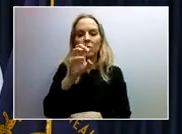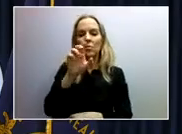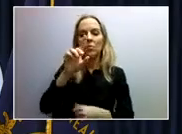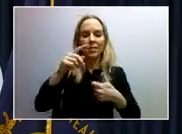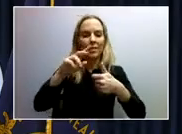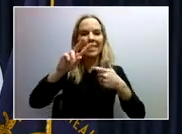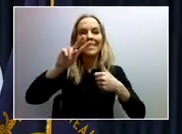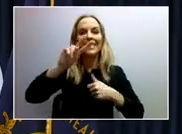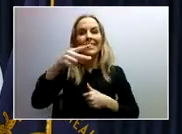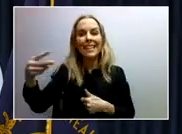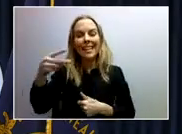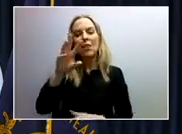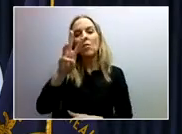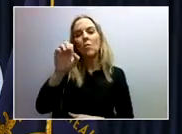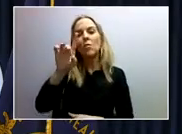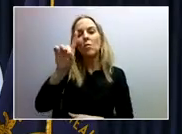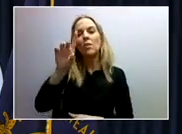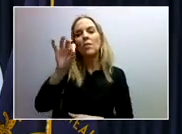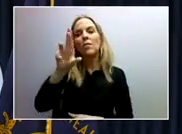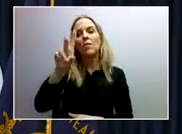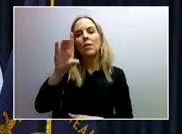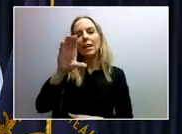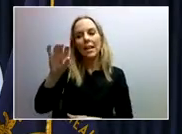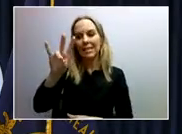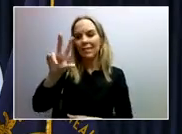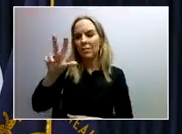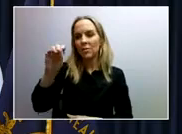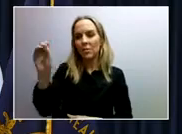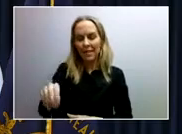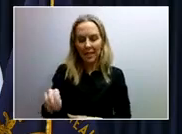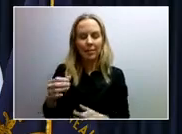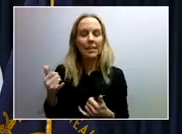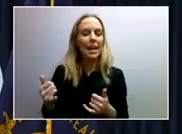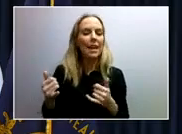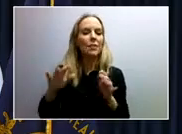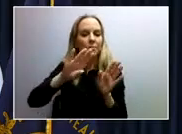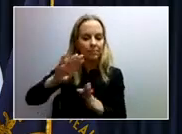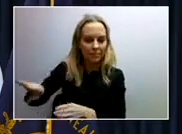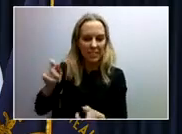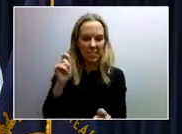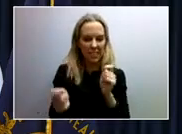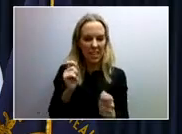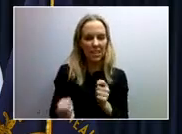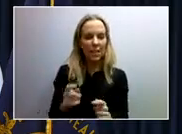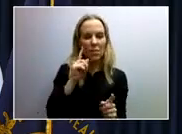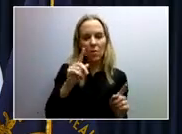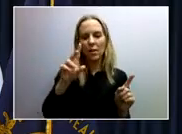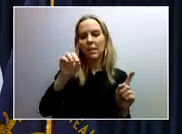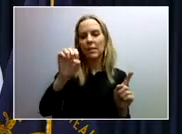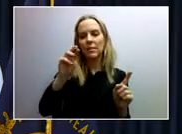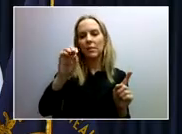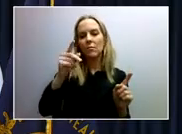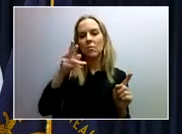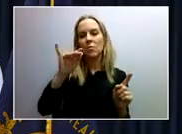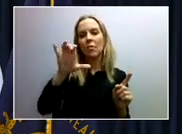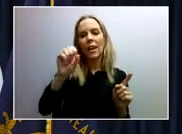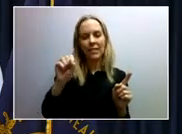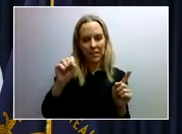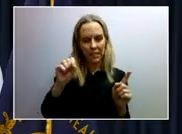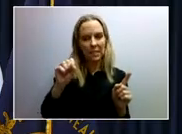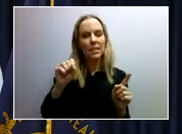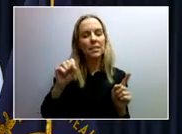at 73%. A couple of changes on our demographics. Always good when we see that.